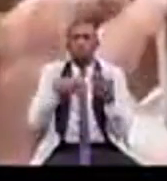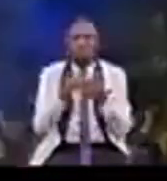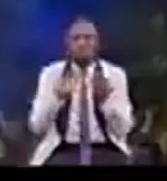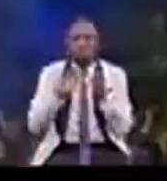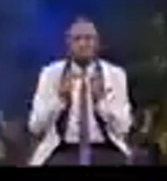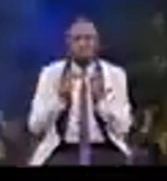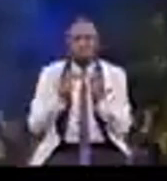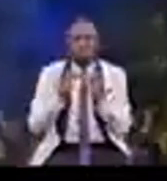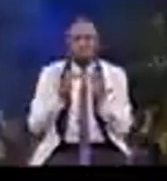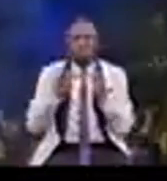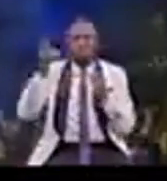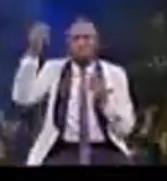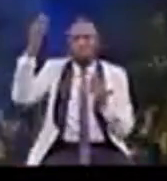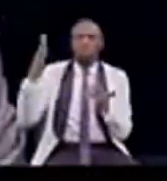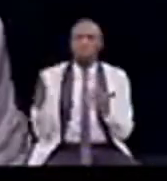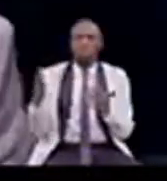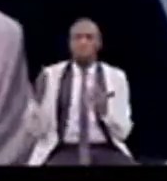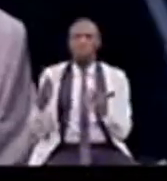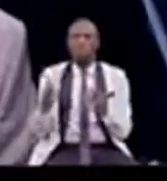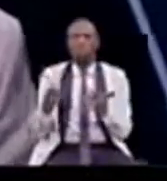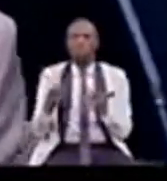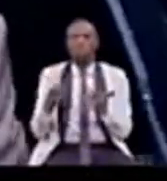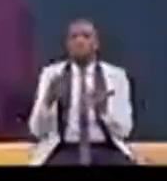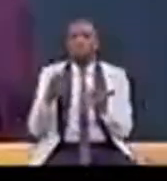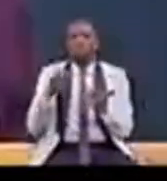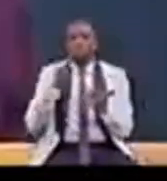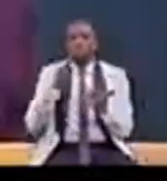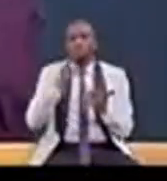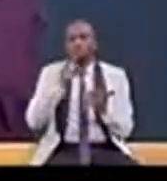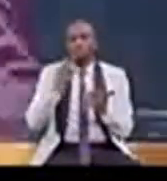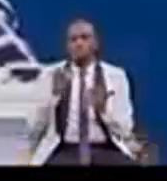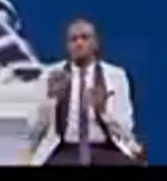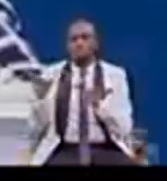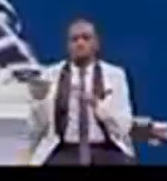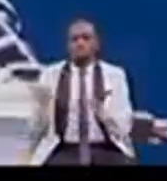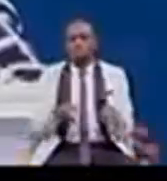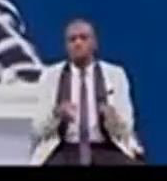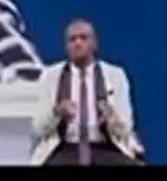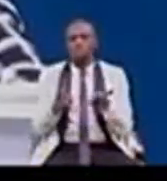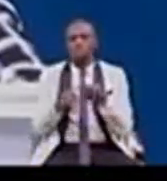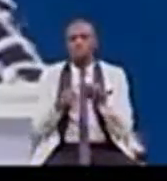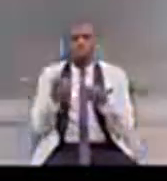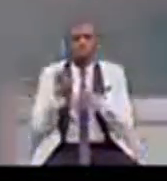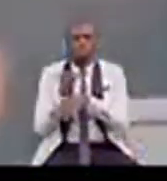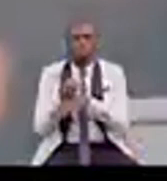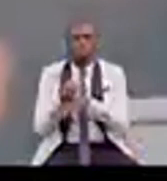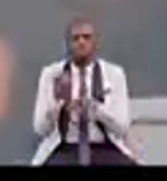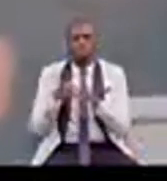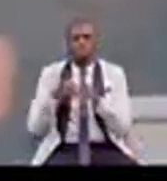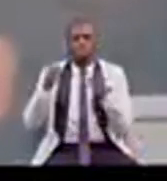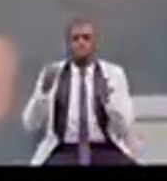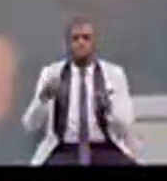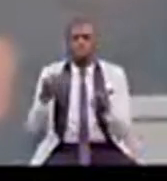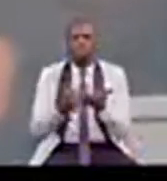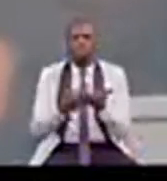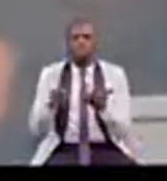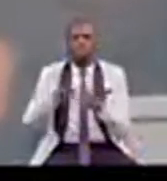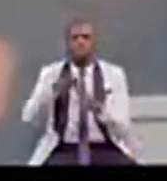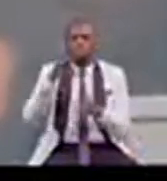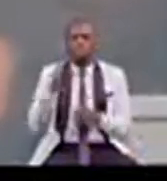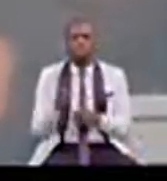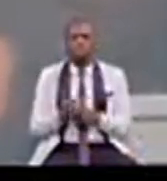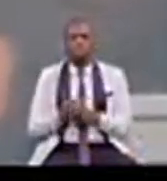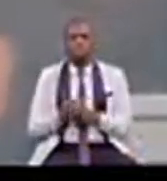Pastor Dr. W F Kumuyi, is set to minister live in the power of the Holy Spirit. Along with Cole Hasty,